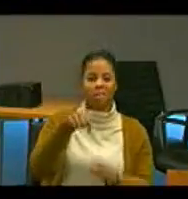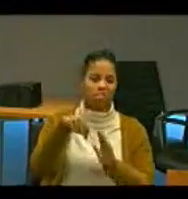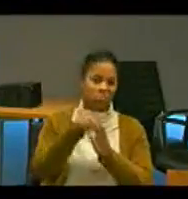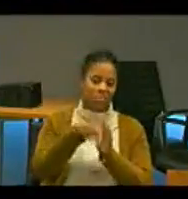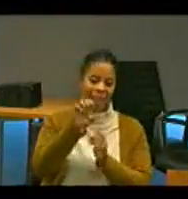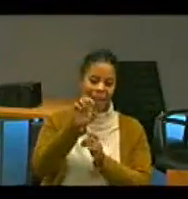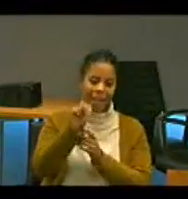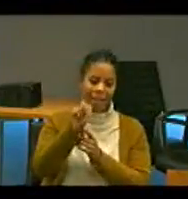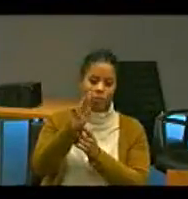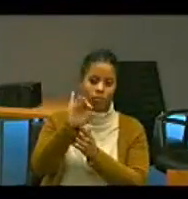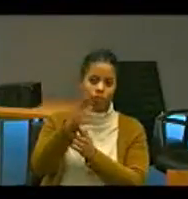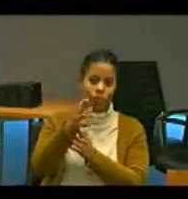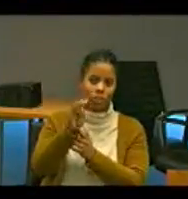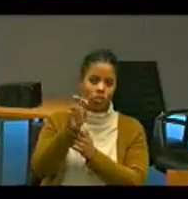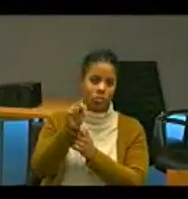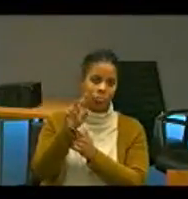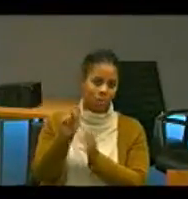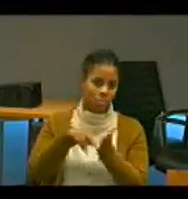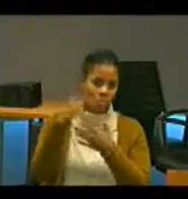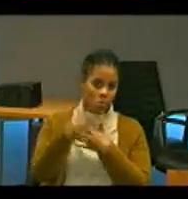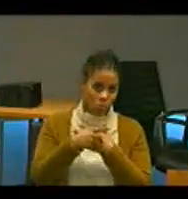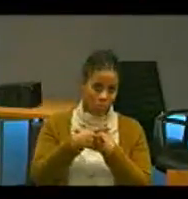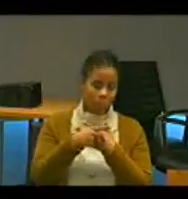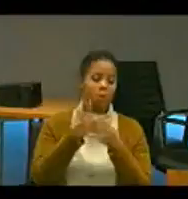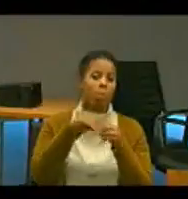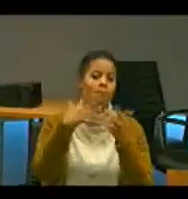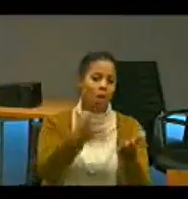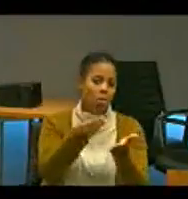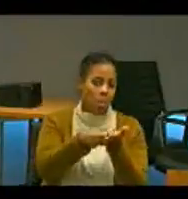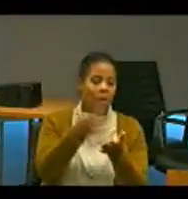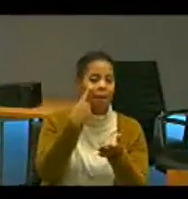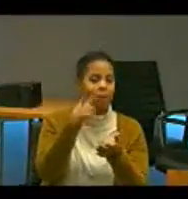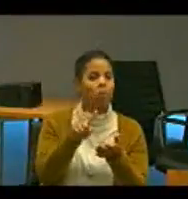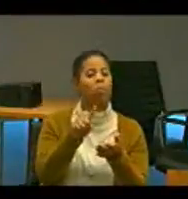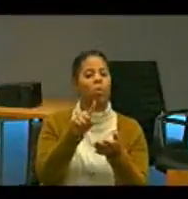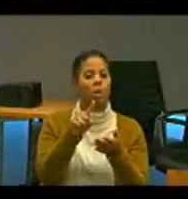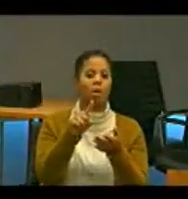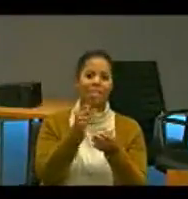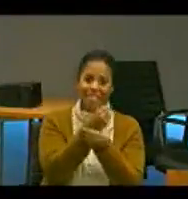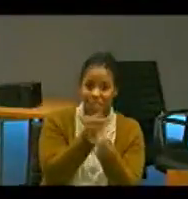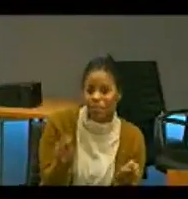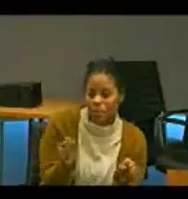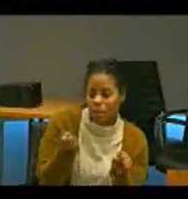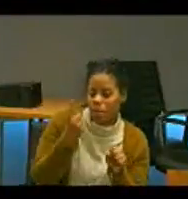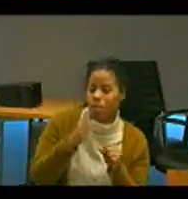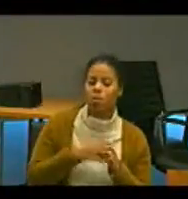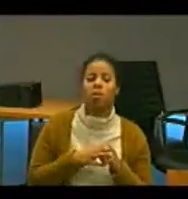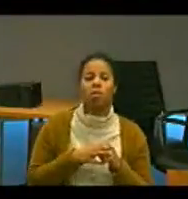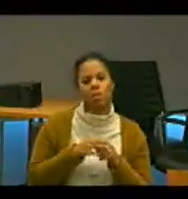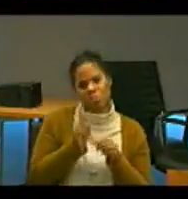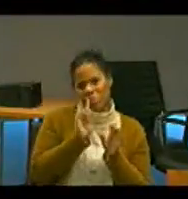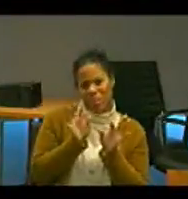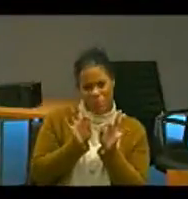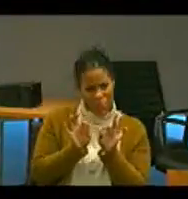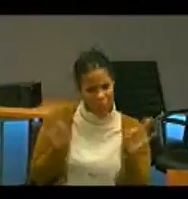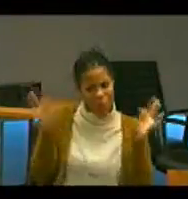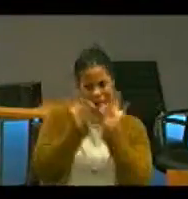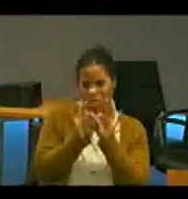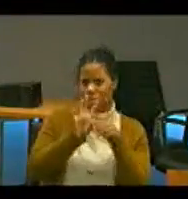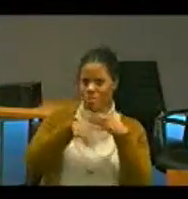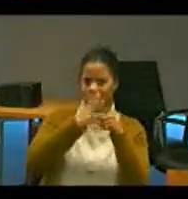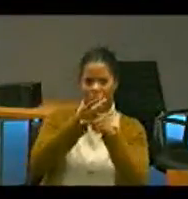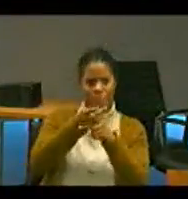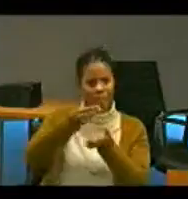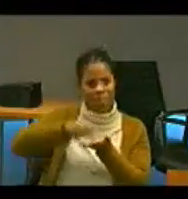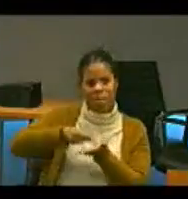priorities, includes formula dollars to address student health and safety. So that's a critical source of funding that can address the